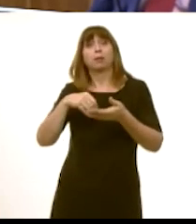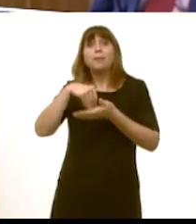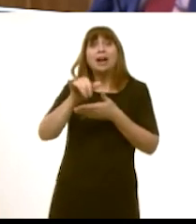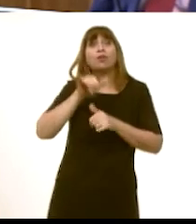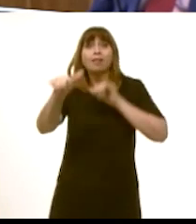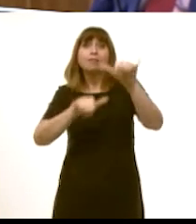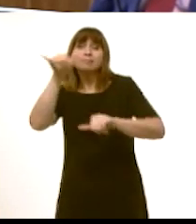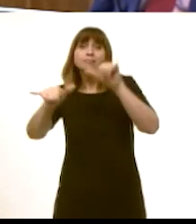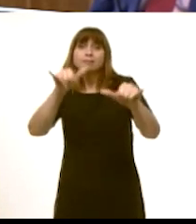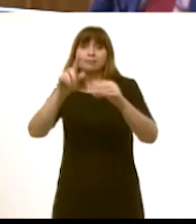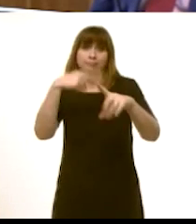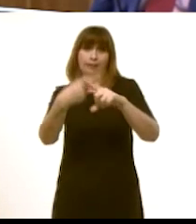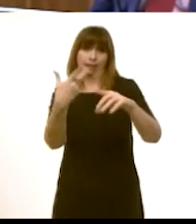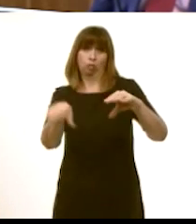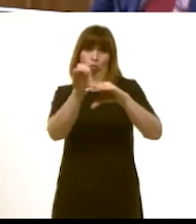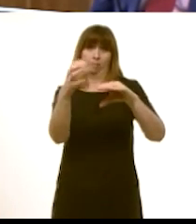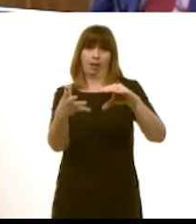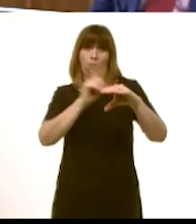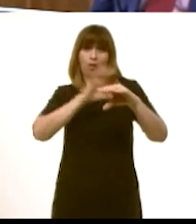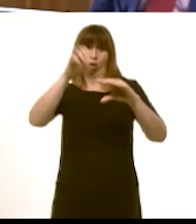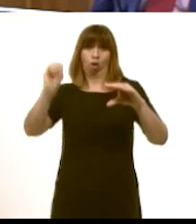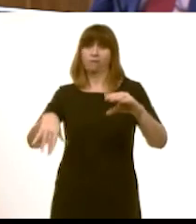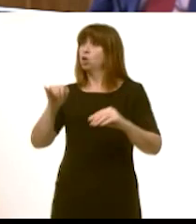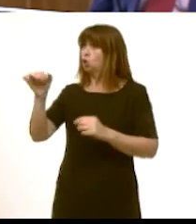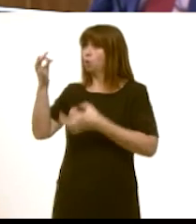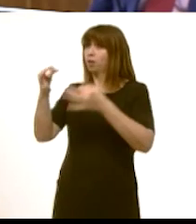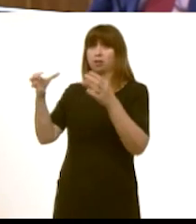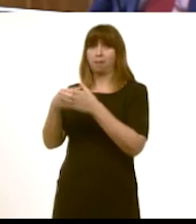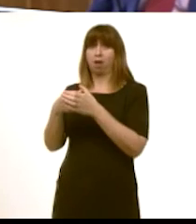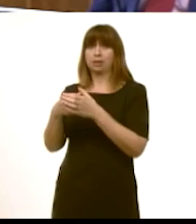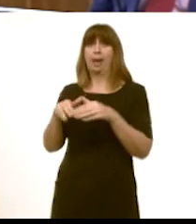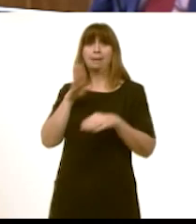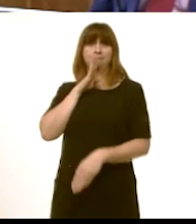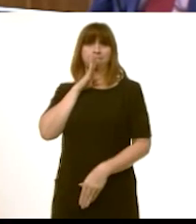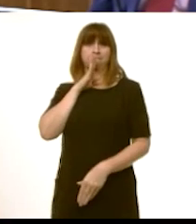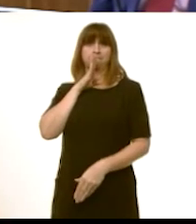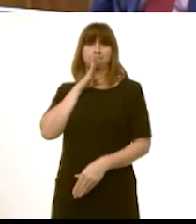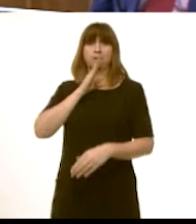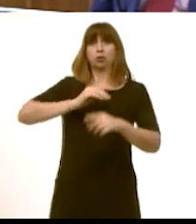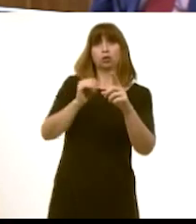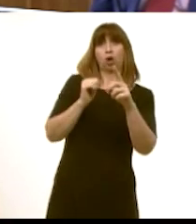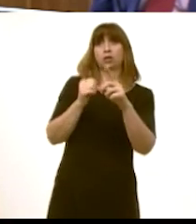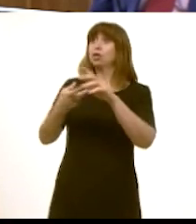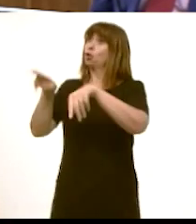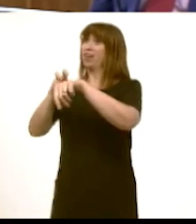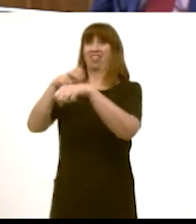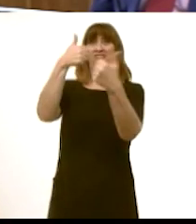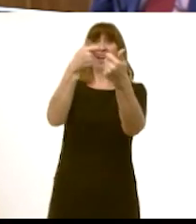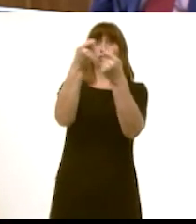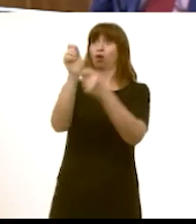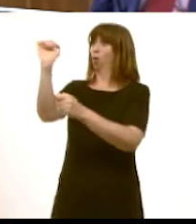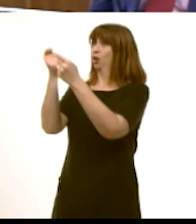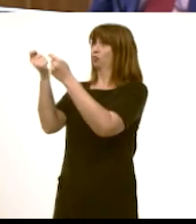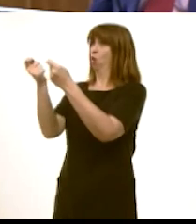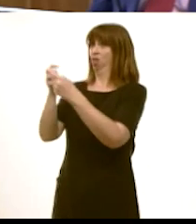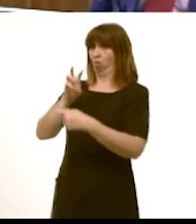committee, to be fair to him, but his party have been utterly silent. All right for Scotland, all right for Northern Ireland, Wales is second class. Doesn't deserve the devolution of